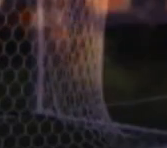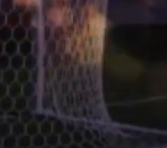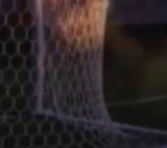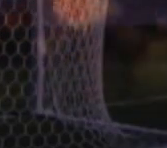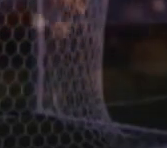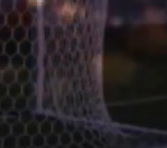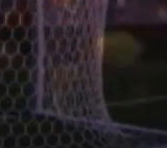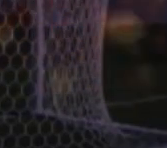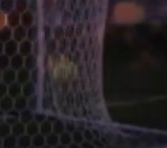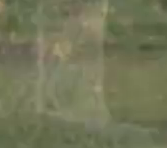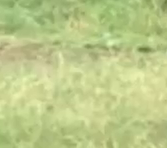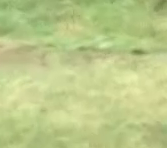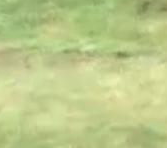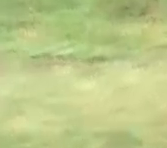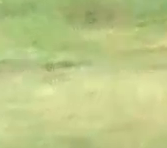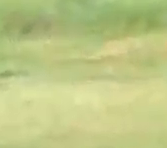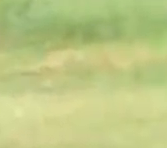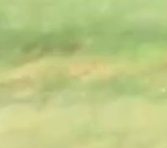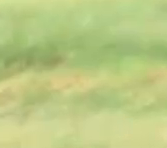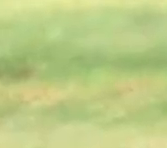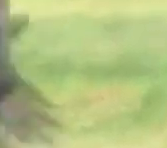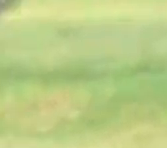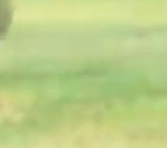association with GoTV.